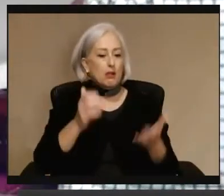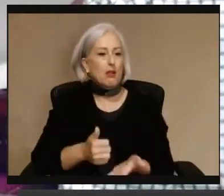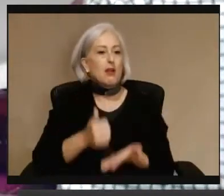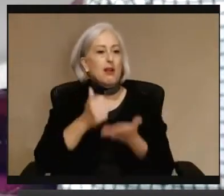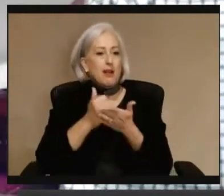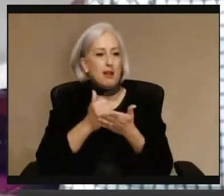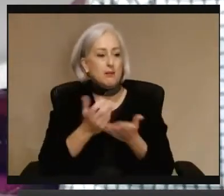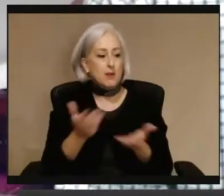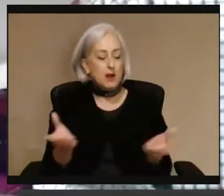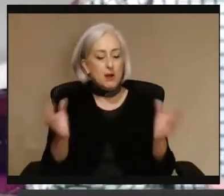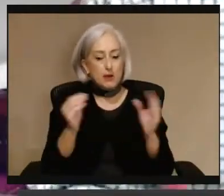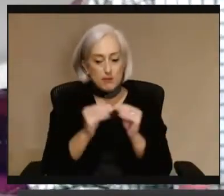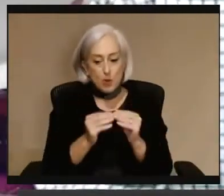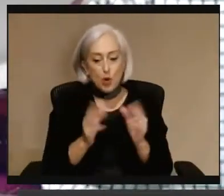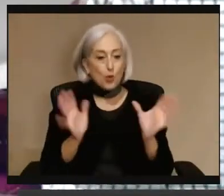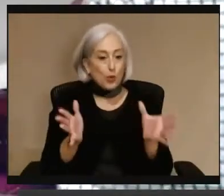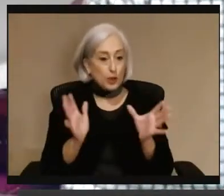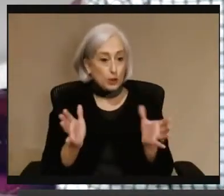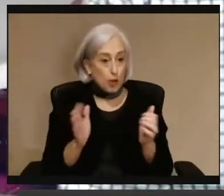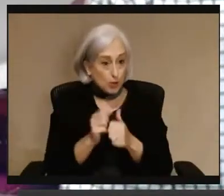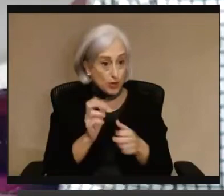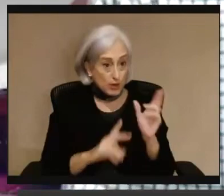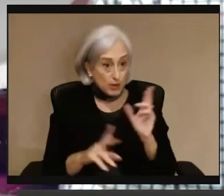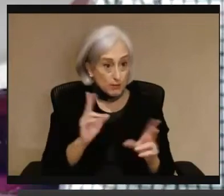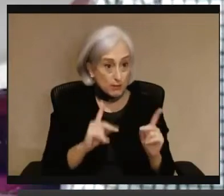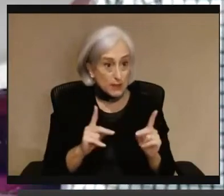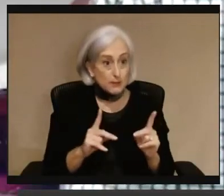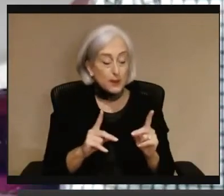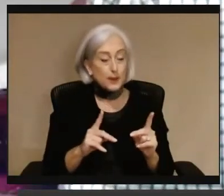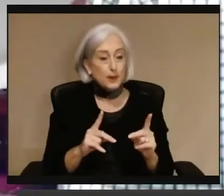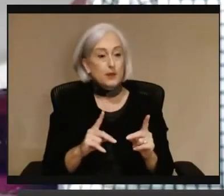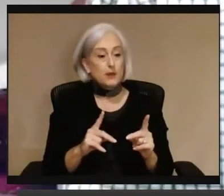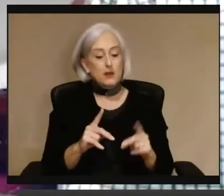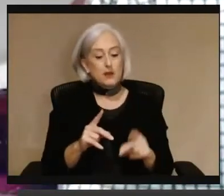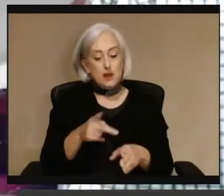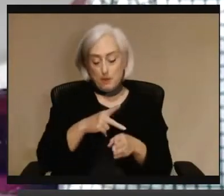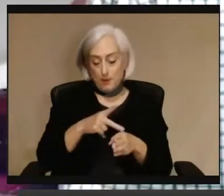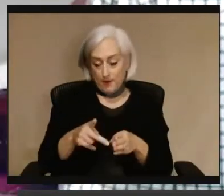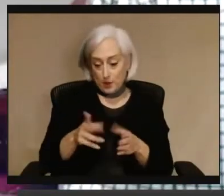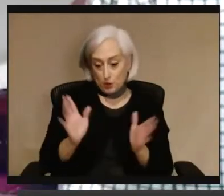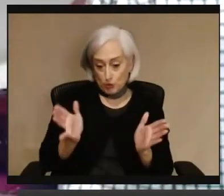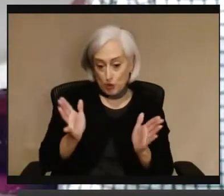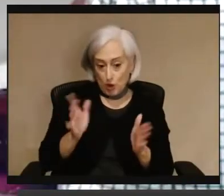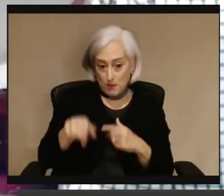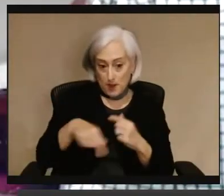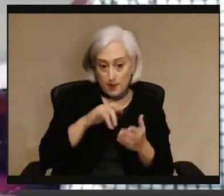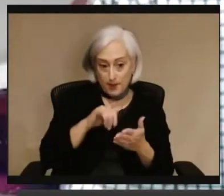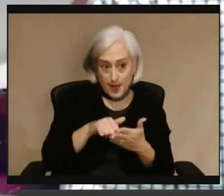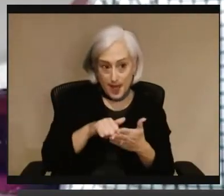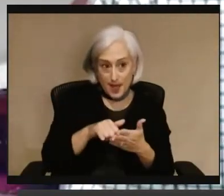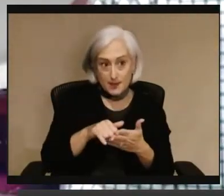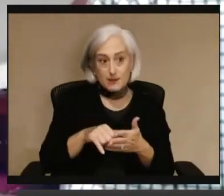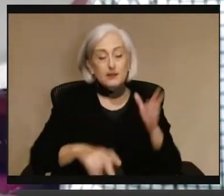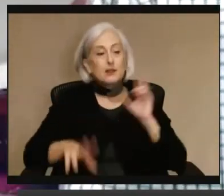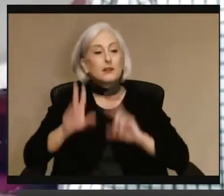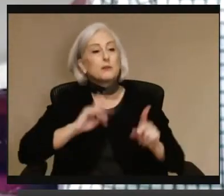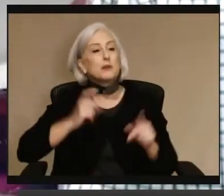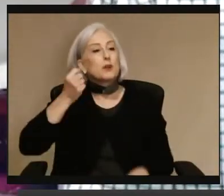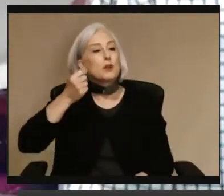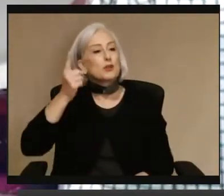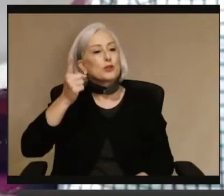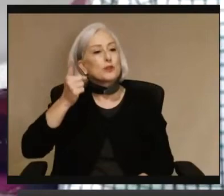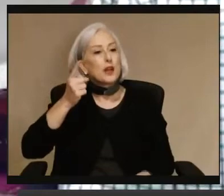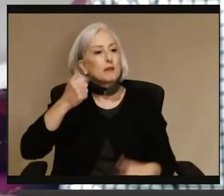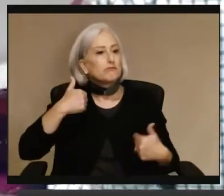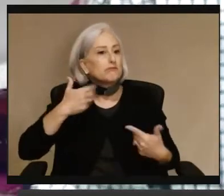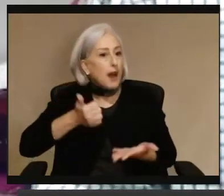out and talk to people and hear, professionals talk about it, people will understand that there is help. If